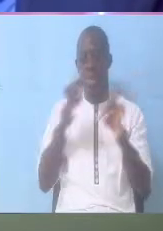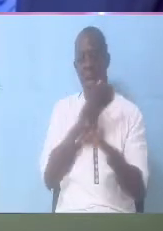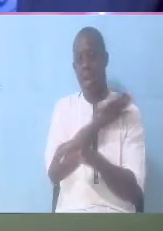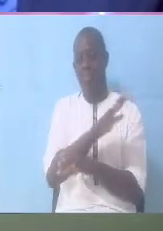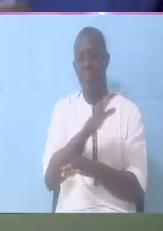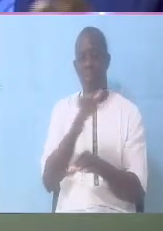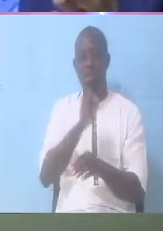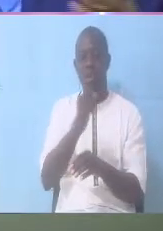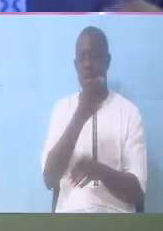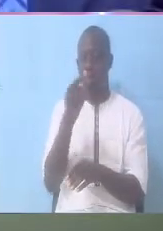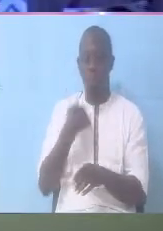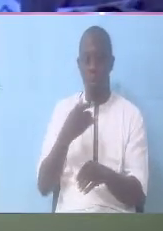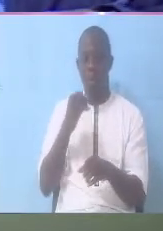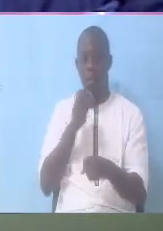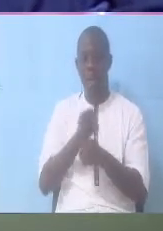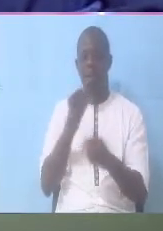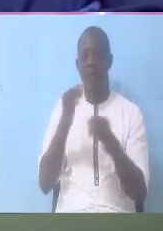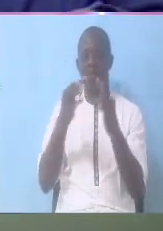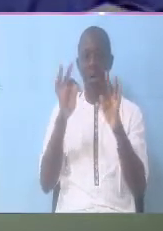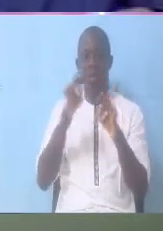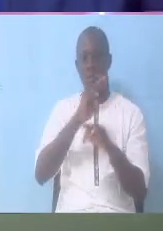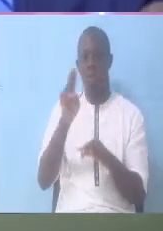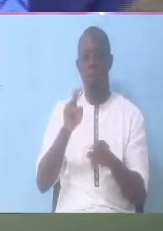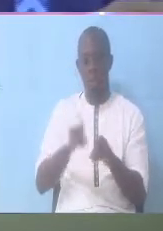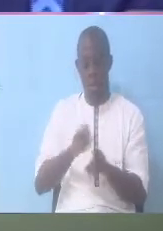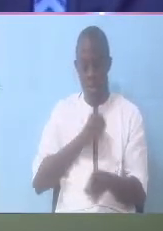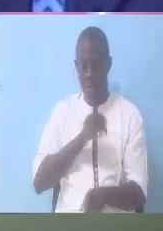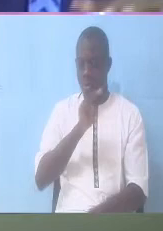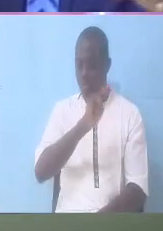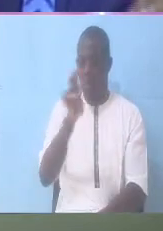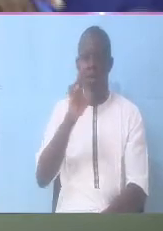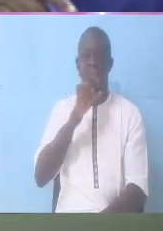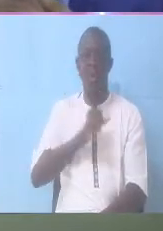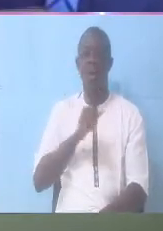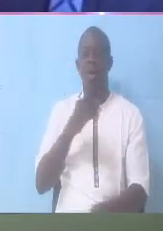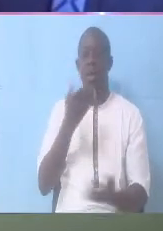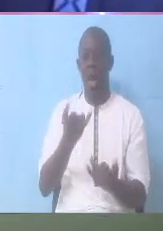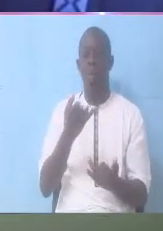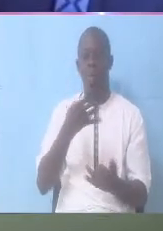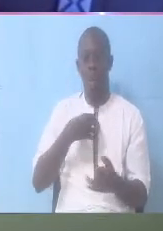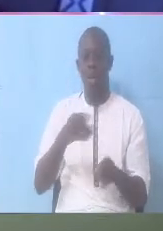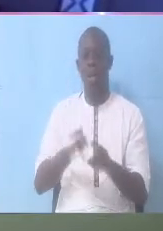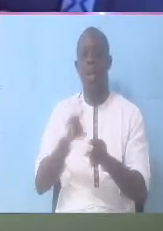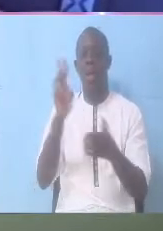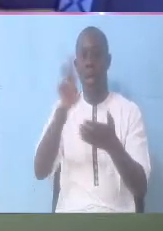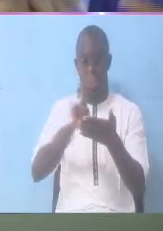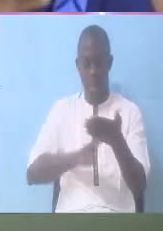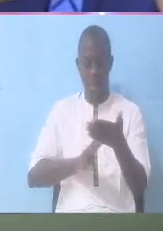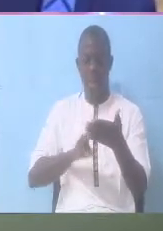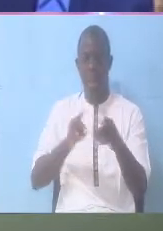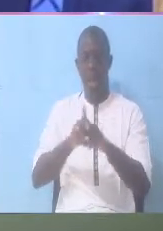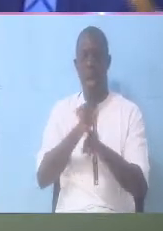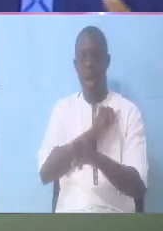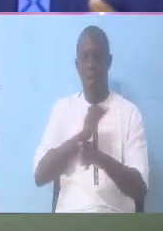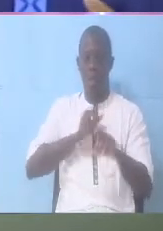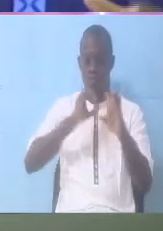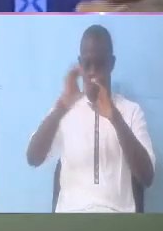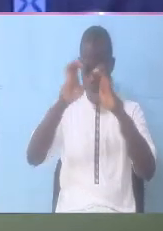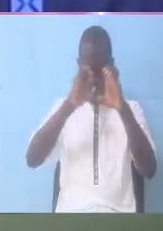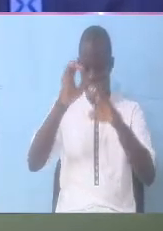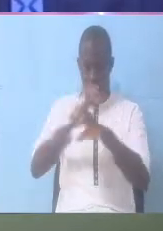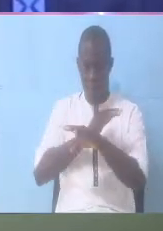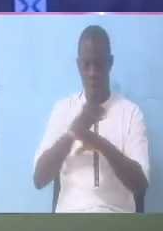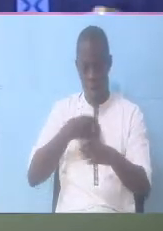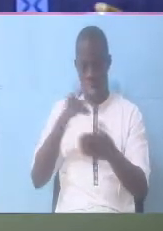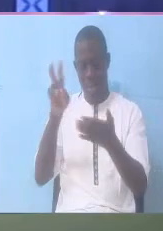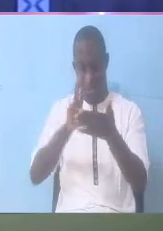No, sir. Well, that's not what you said. Okay, let me read out our conversation.